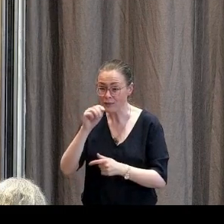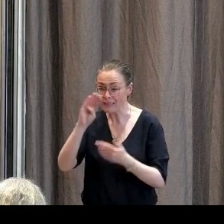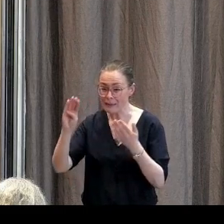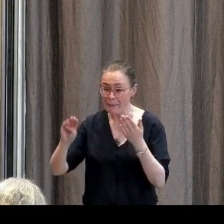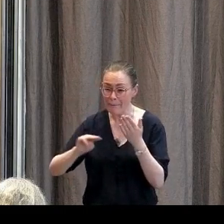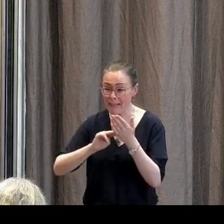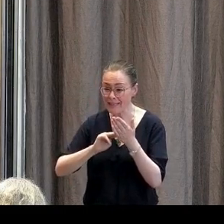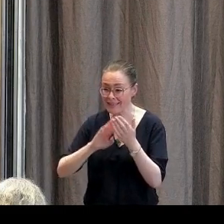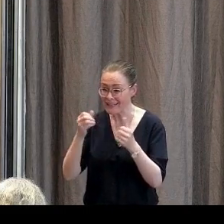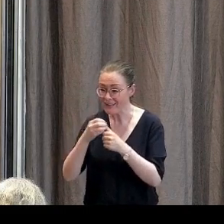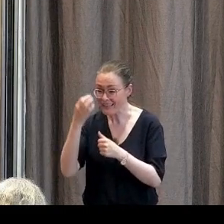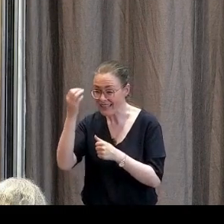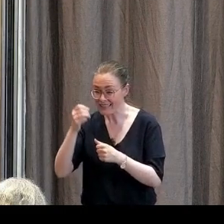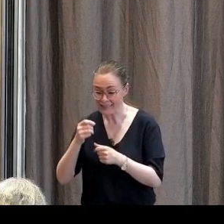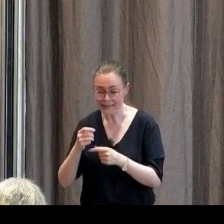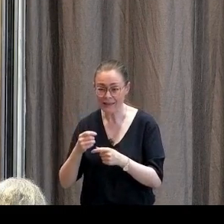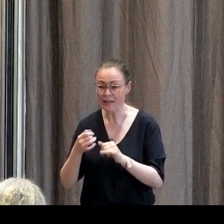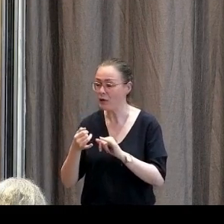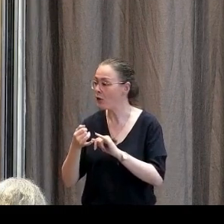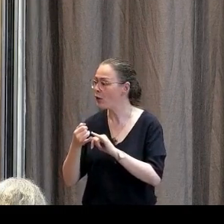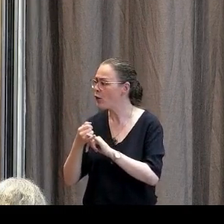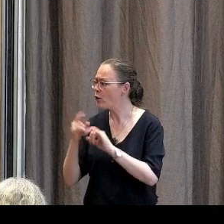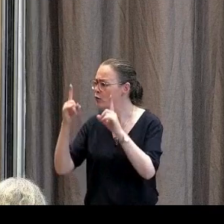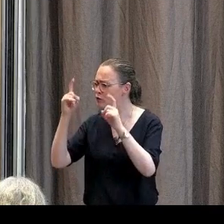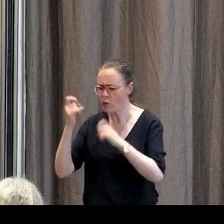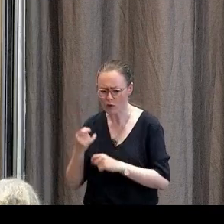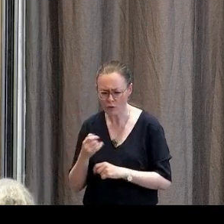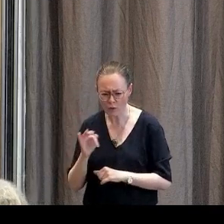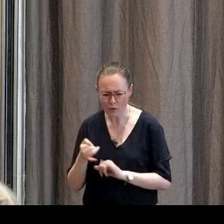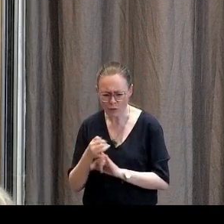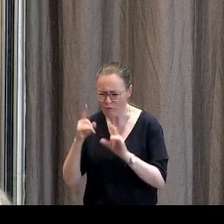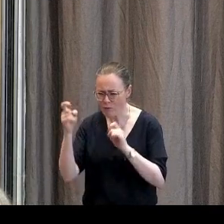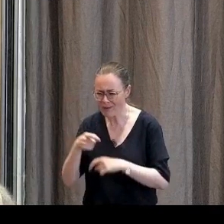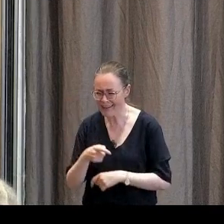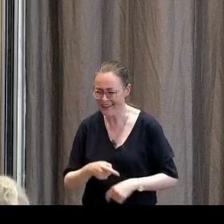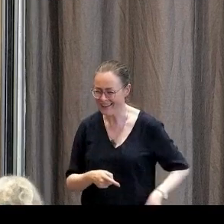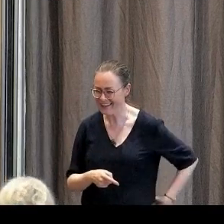20 million? Any more? 20 million? Who took the picture?